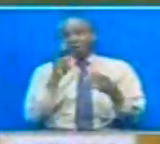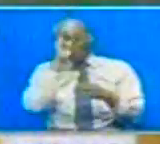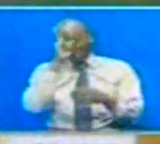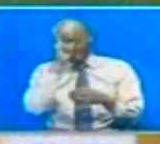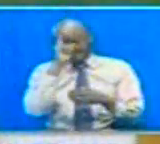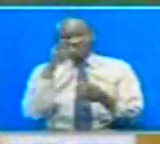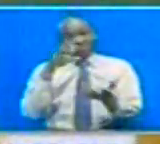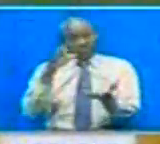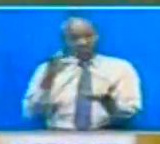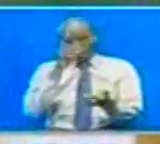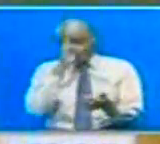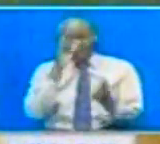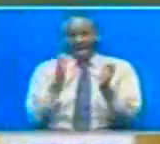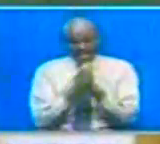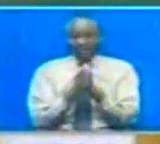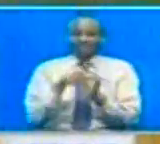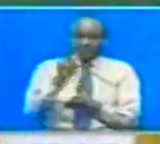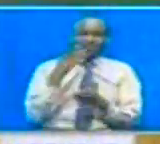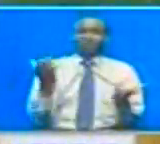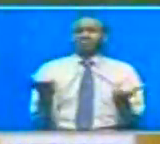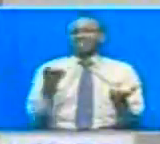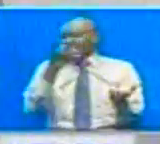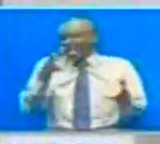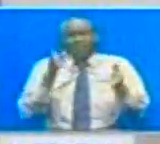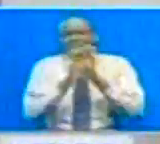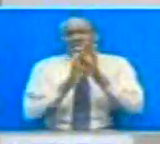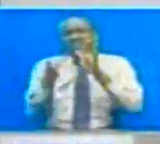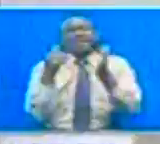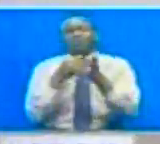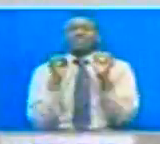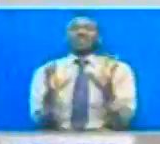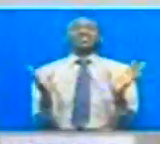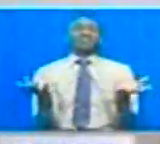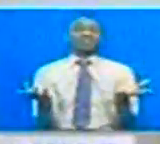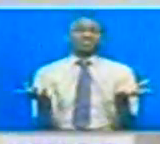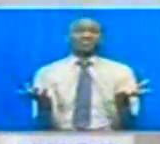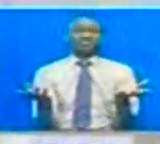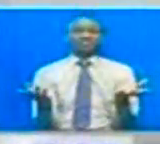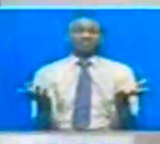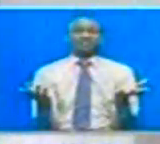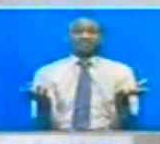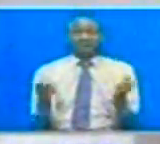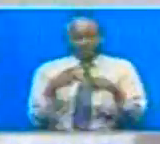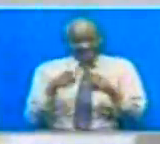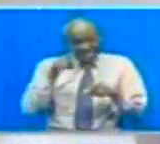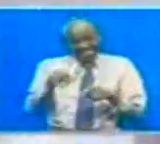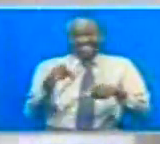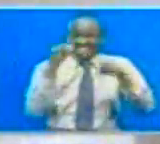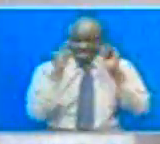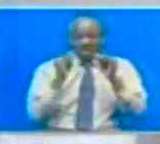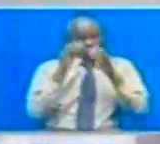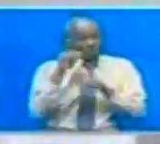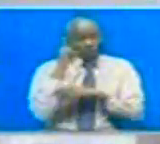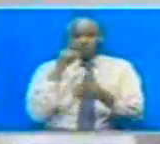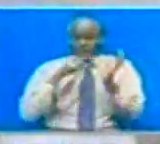the administration of police and the police. That's not in that bill. But more than anything, this new law has revealed a